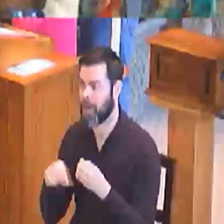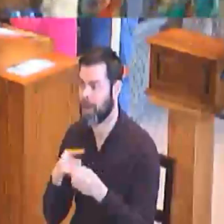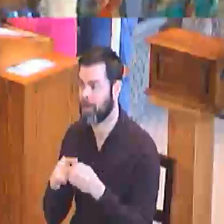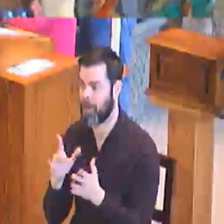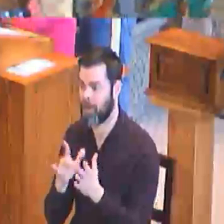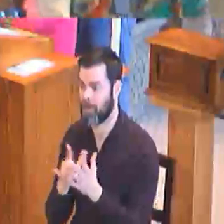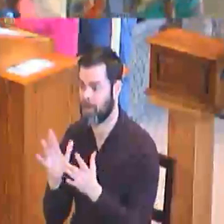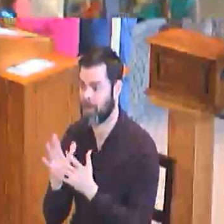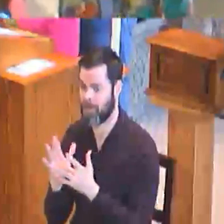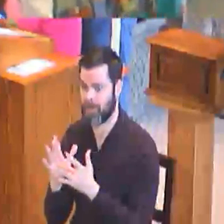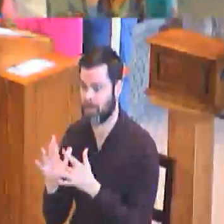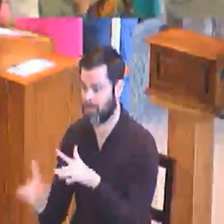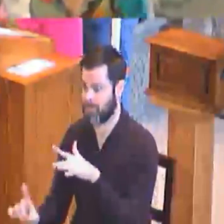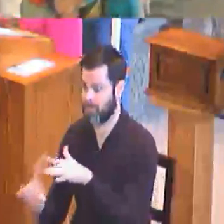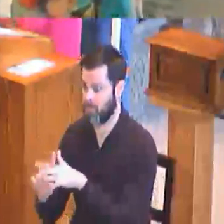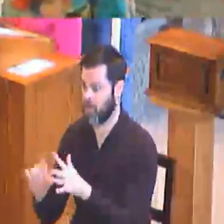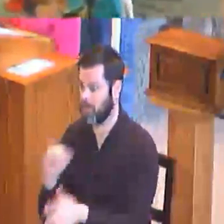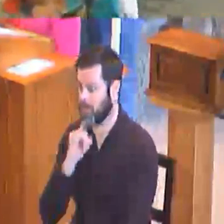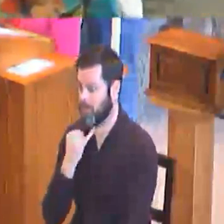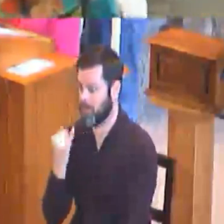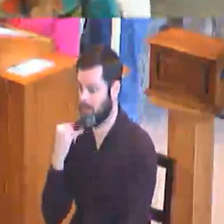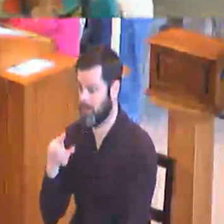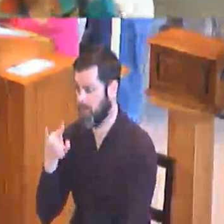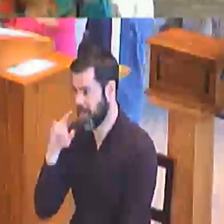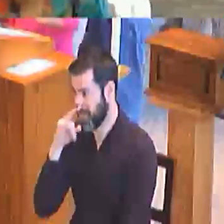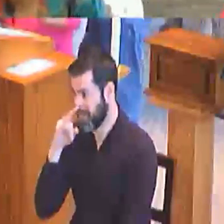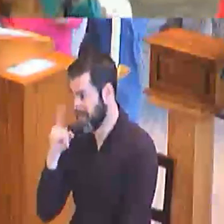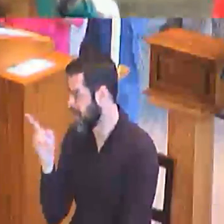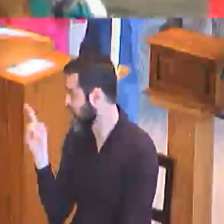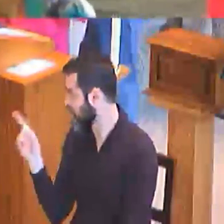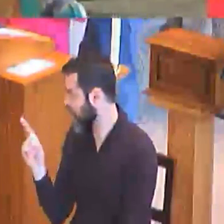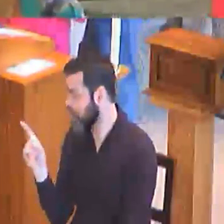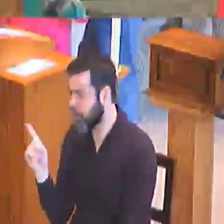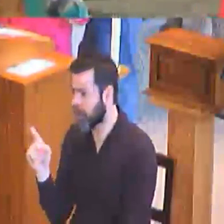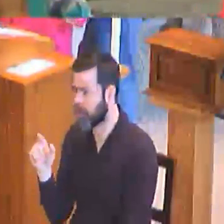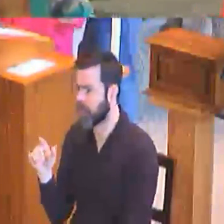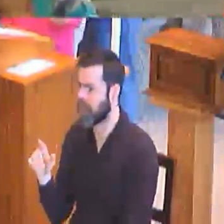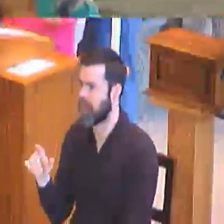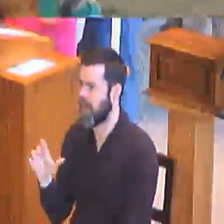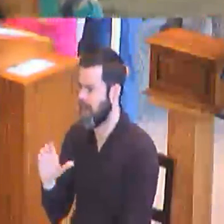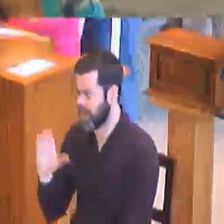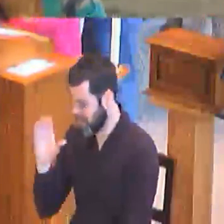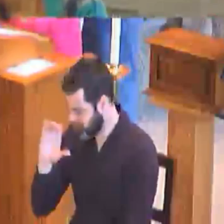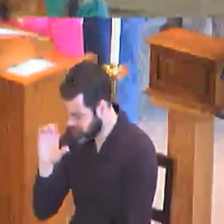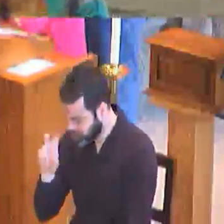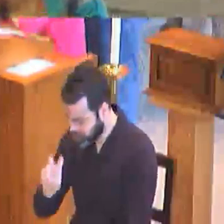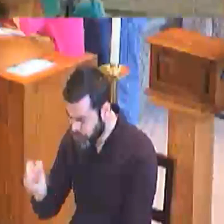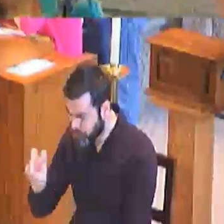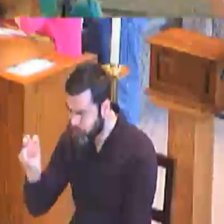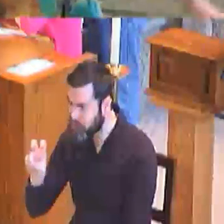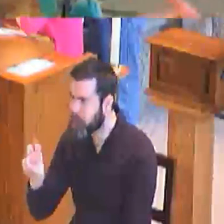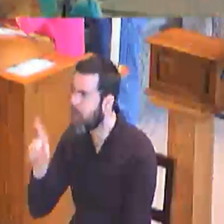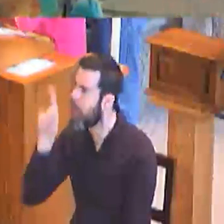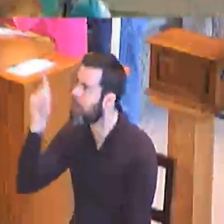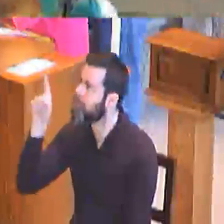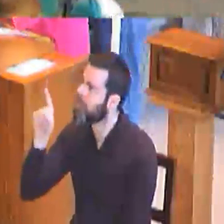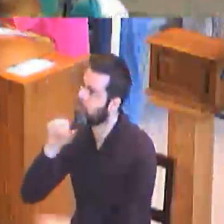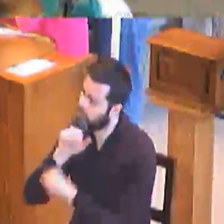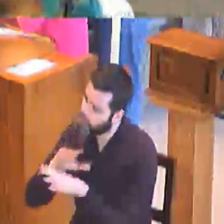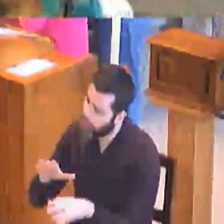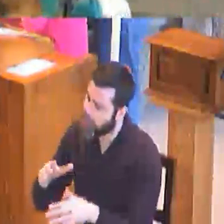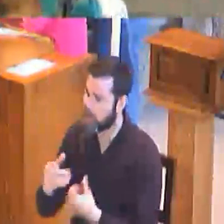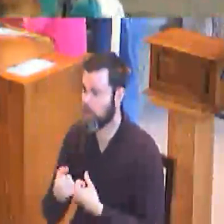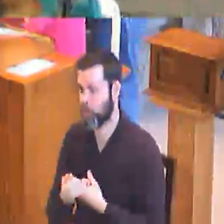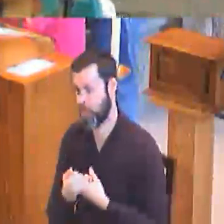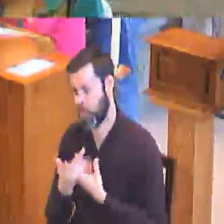in Jerusalem, and the kids got to go on a pilgrimage. And we had stops upstairs for a blessing, and of course they got a palm, and